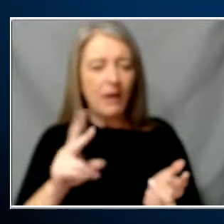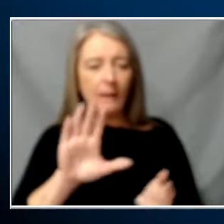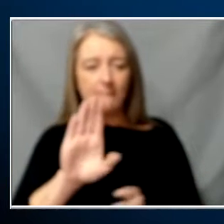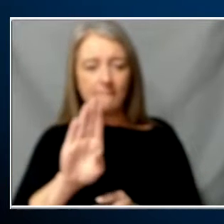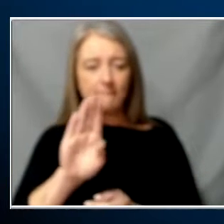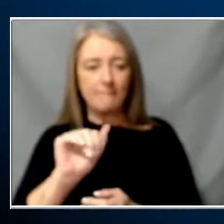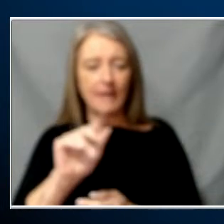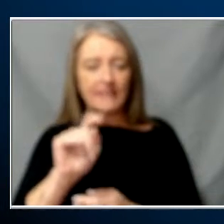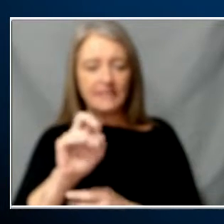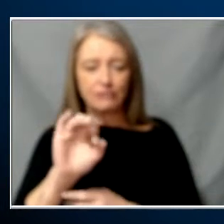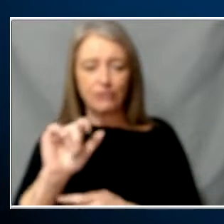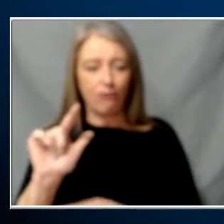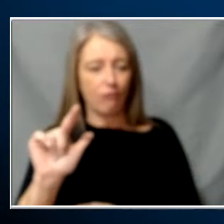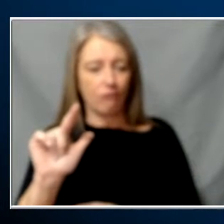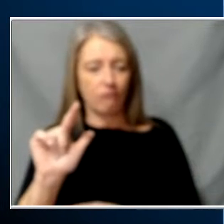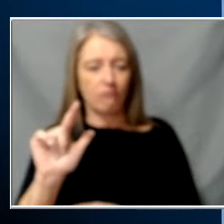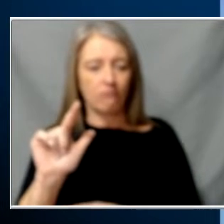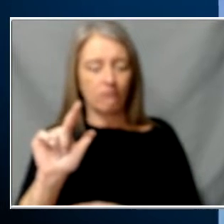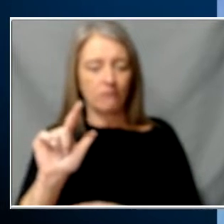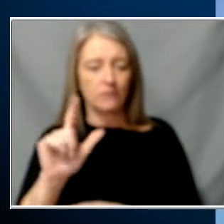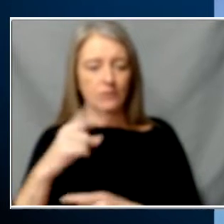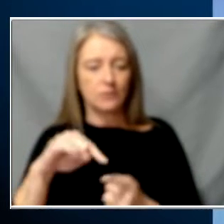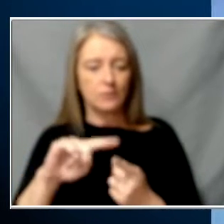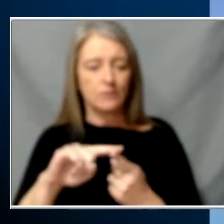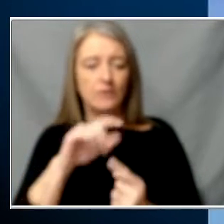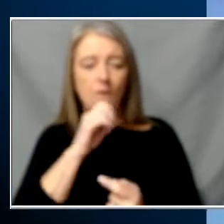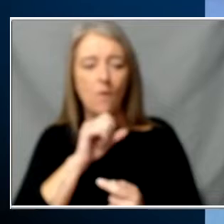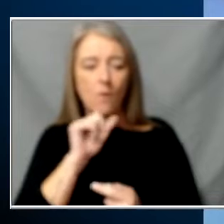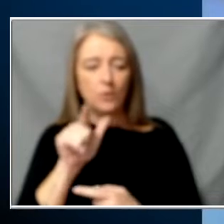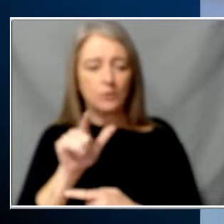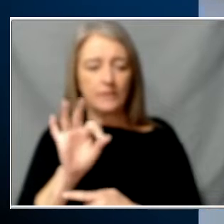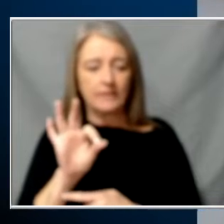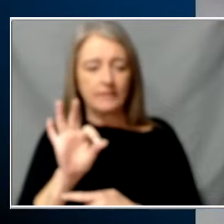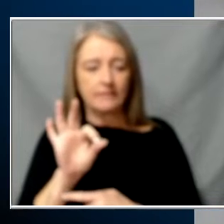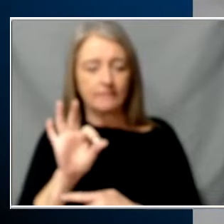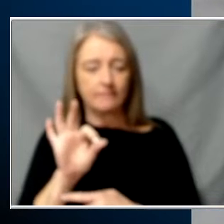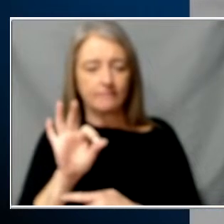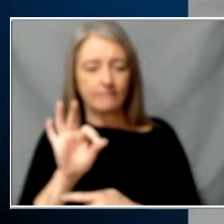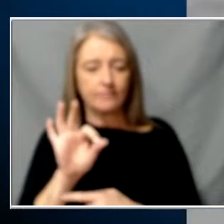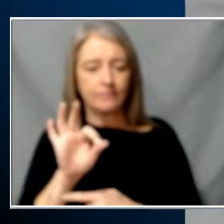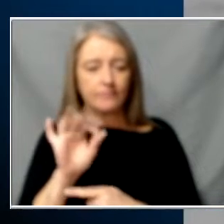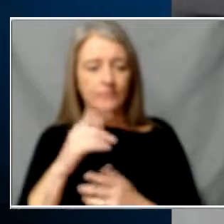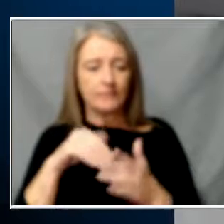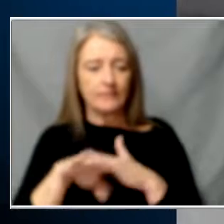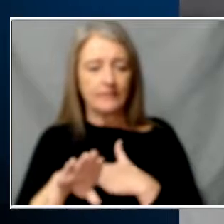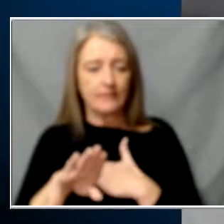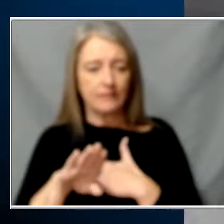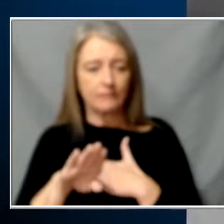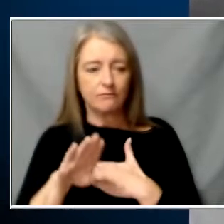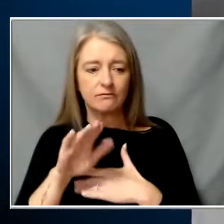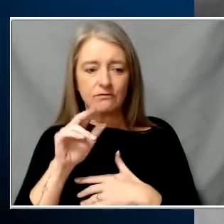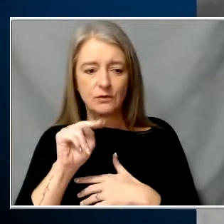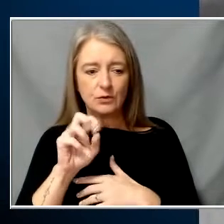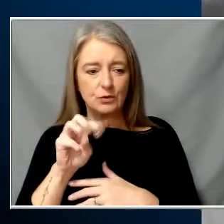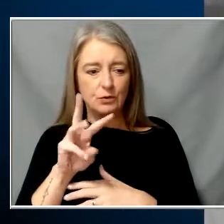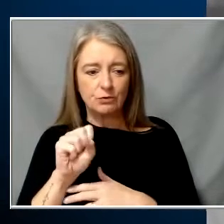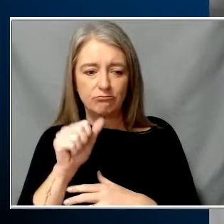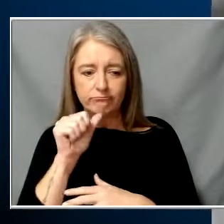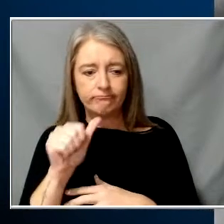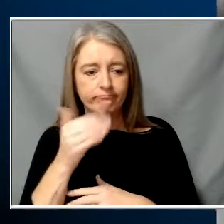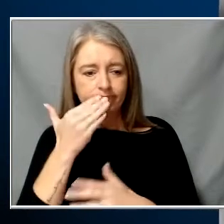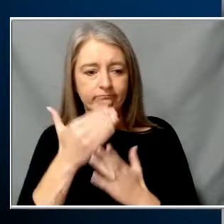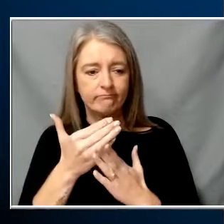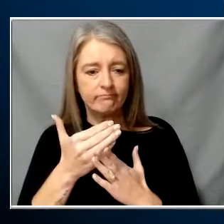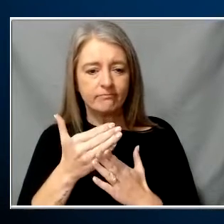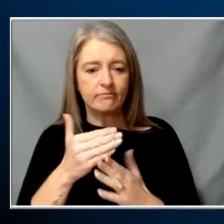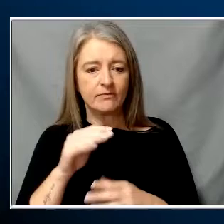wasn't bacterial. When 29-year-old Austin Hill went in for further testing, the news wasn't good. They diagnosed me with adenoid